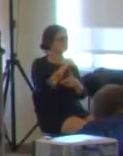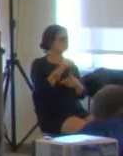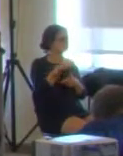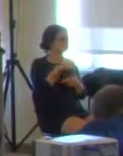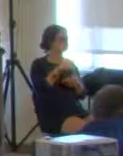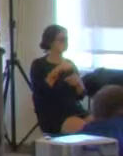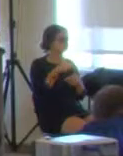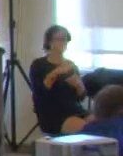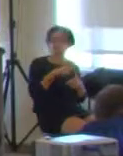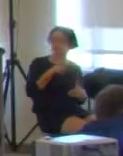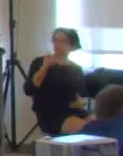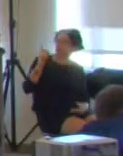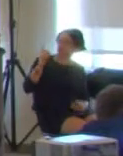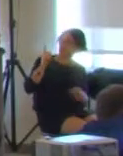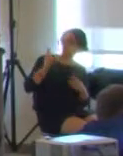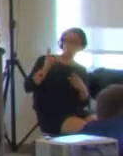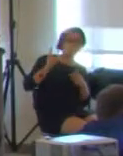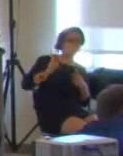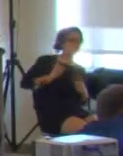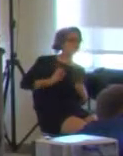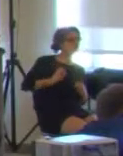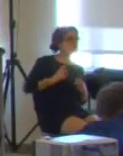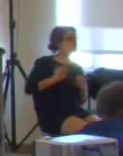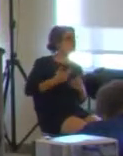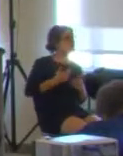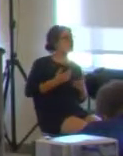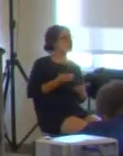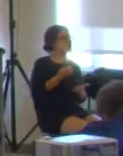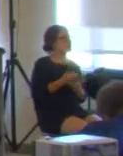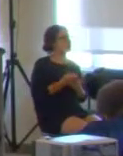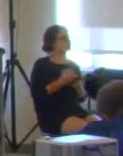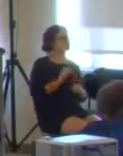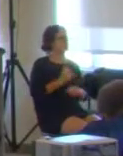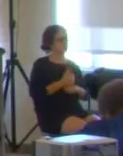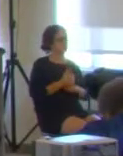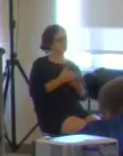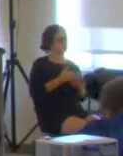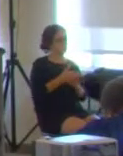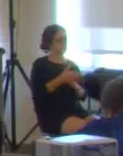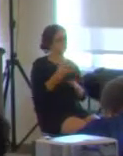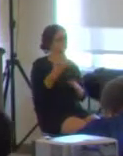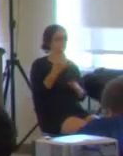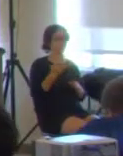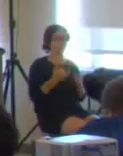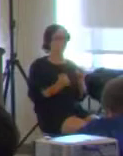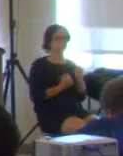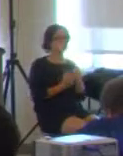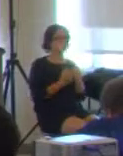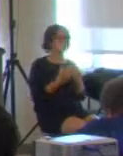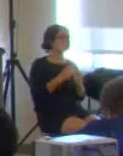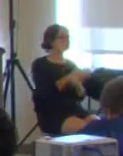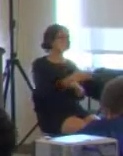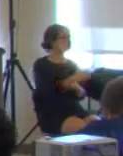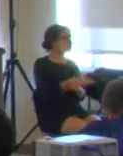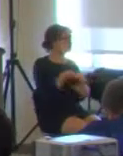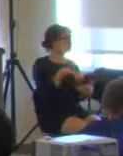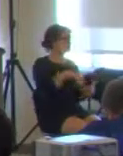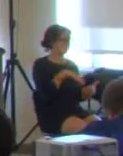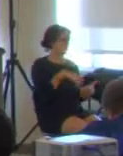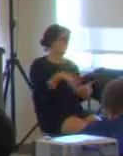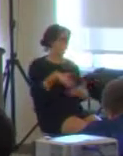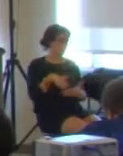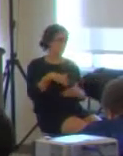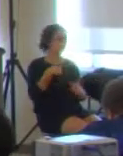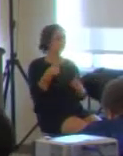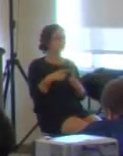this is one reference. But so it's an evidence-based practice because it's supported by both clinical trials